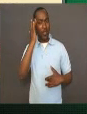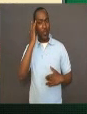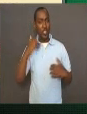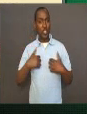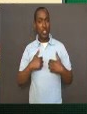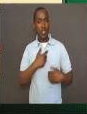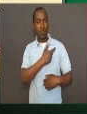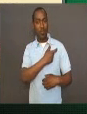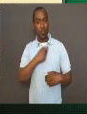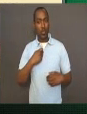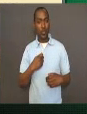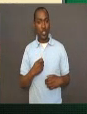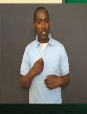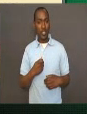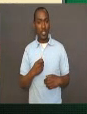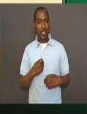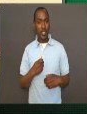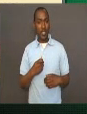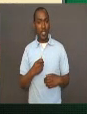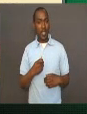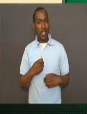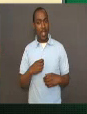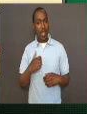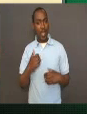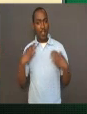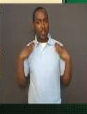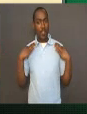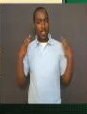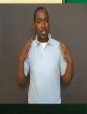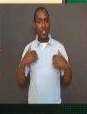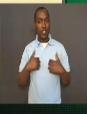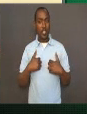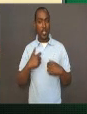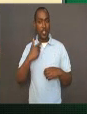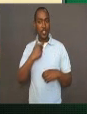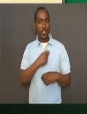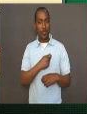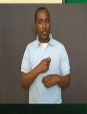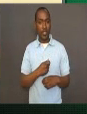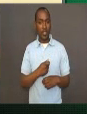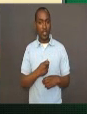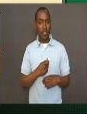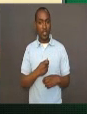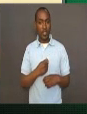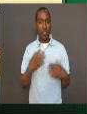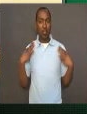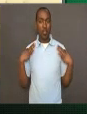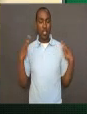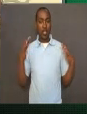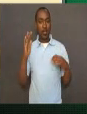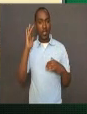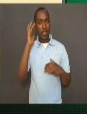infected animal and injected it into a healthy animal, which made the